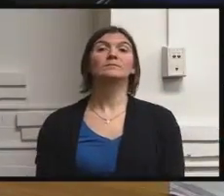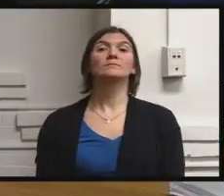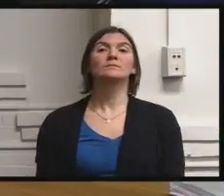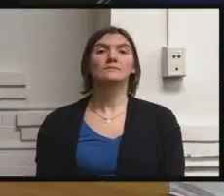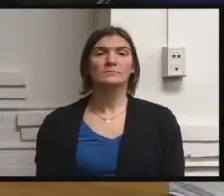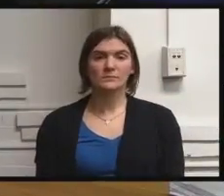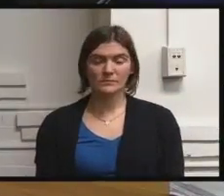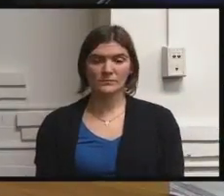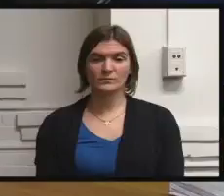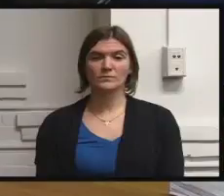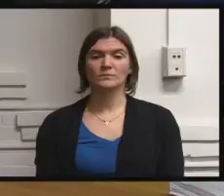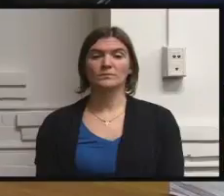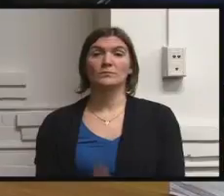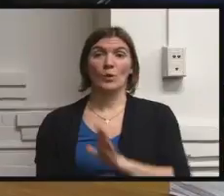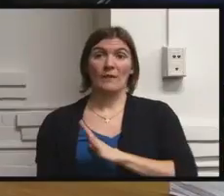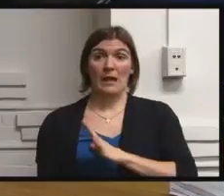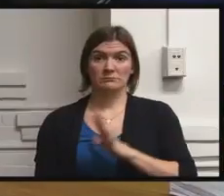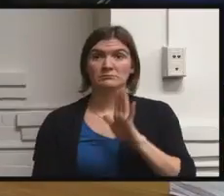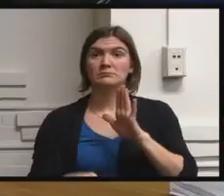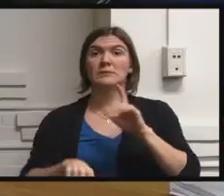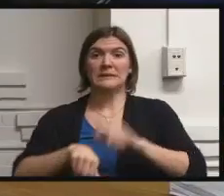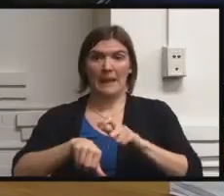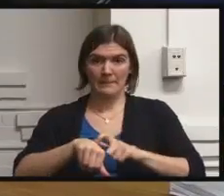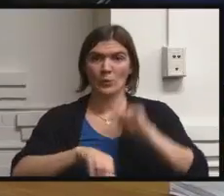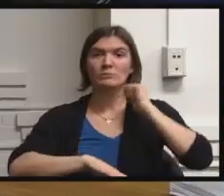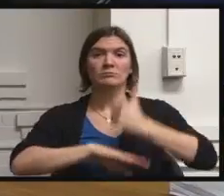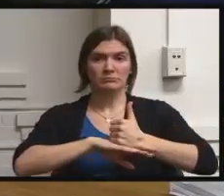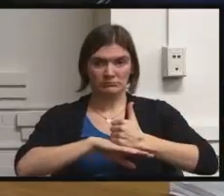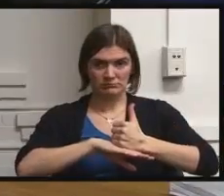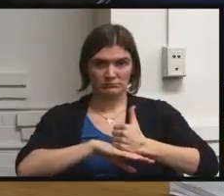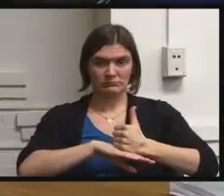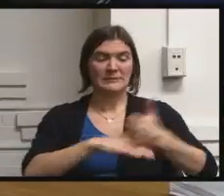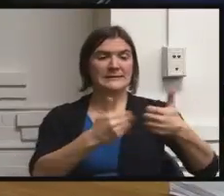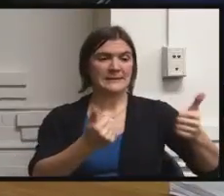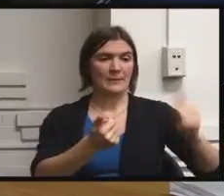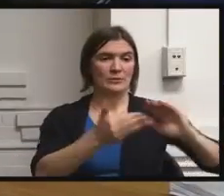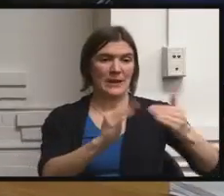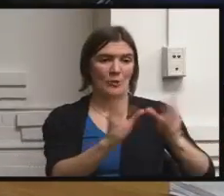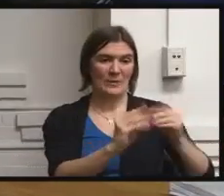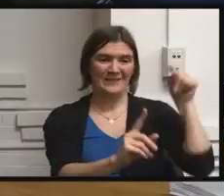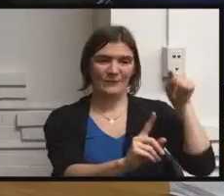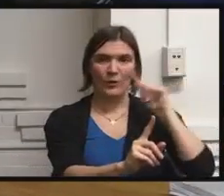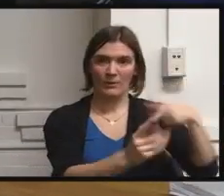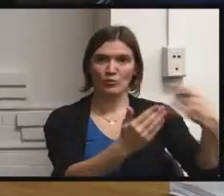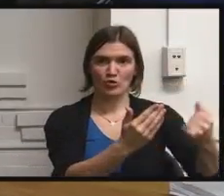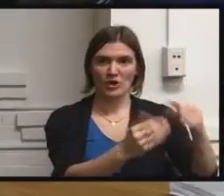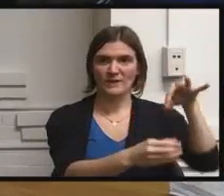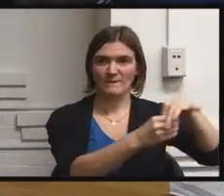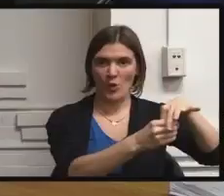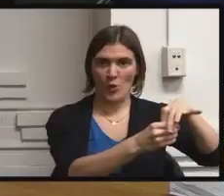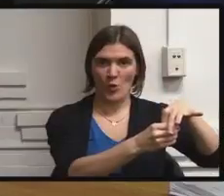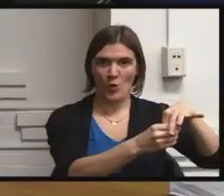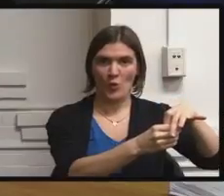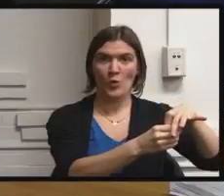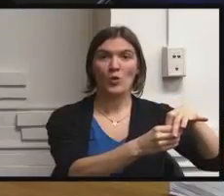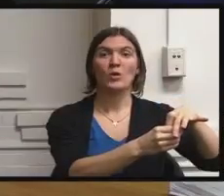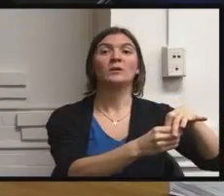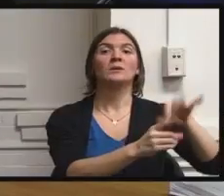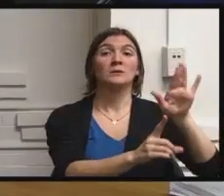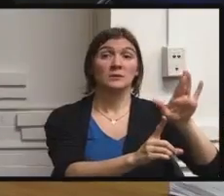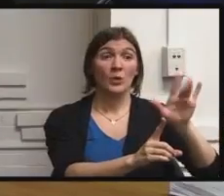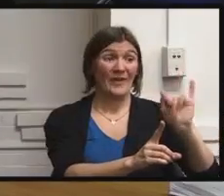question for follow-up discussion goes to the comments last